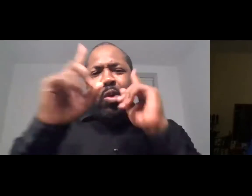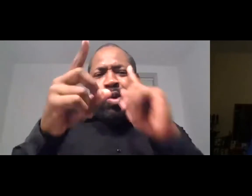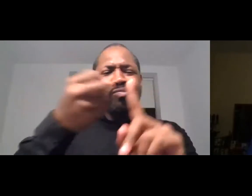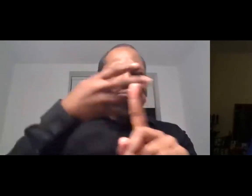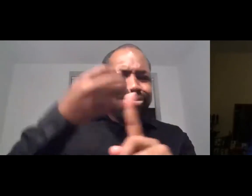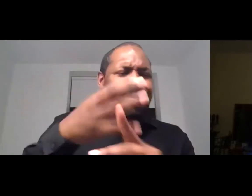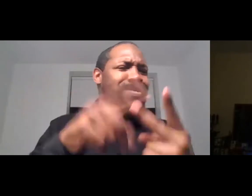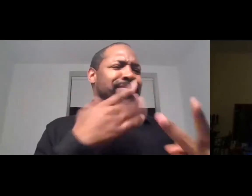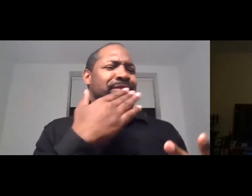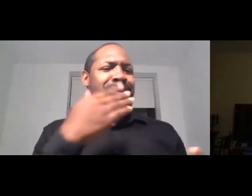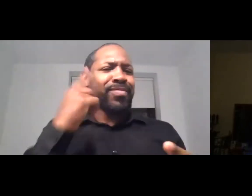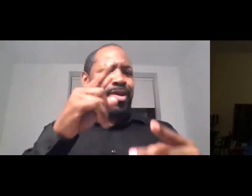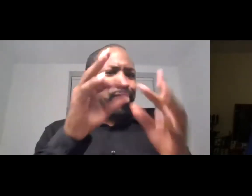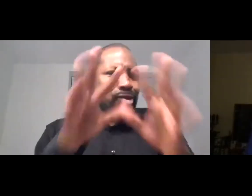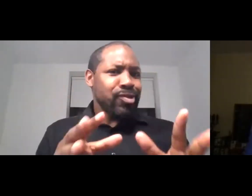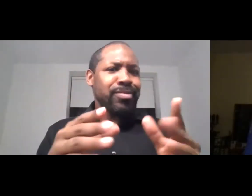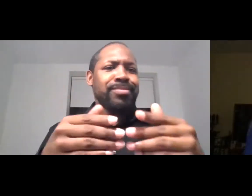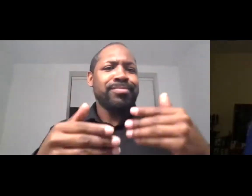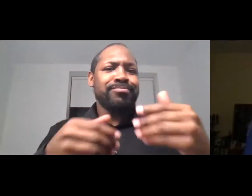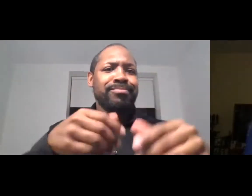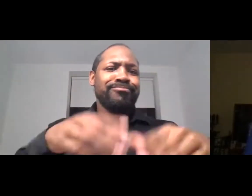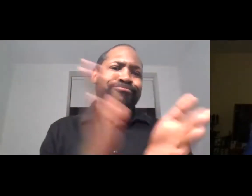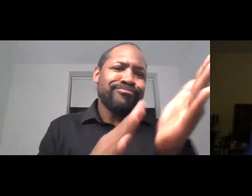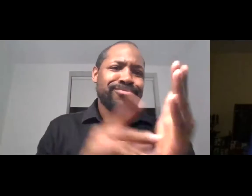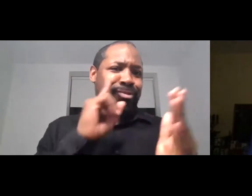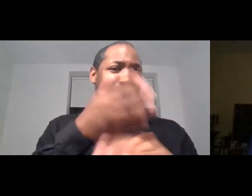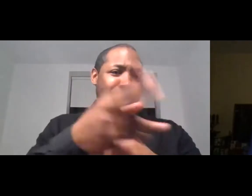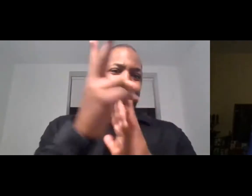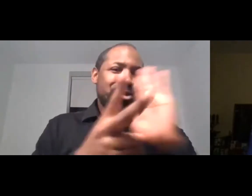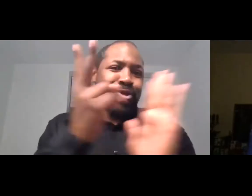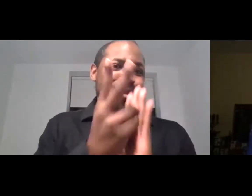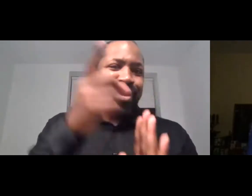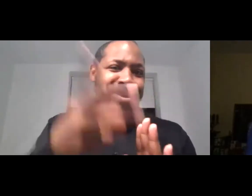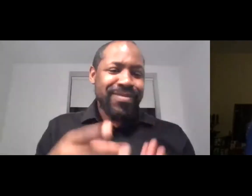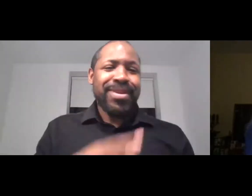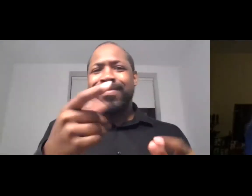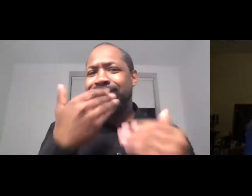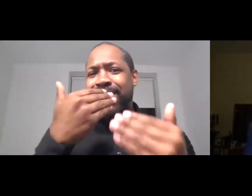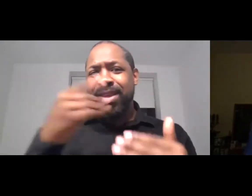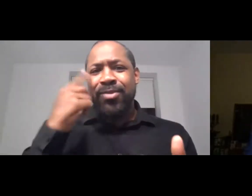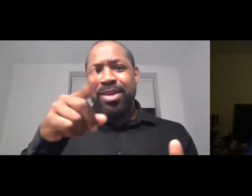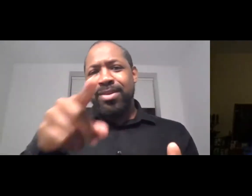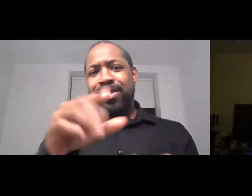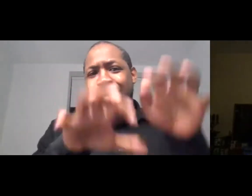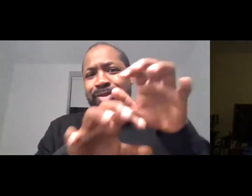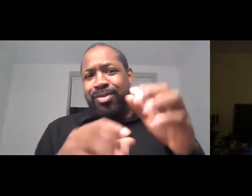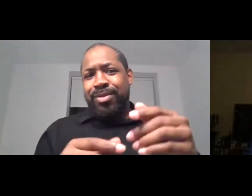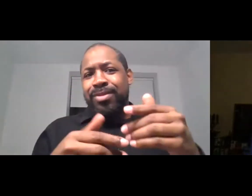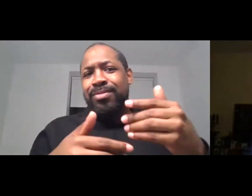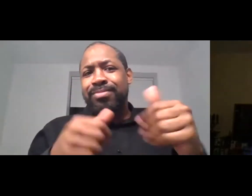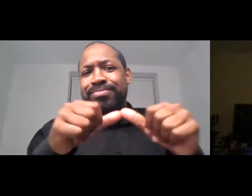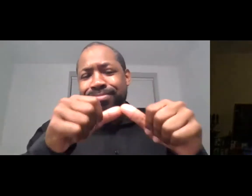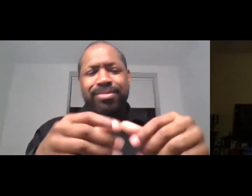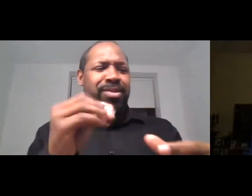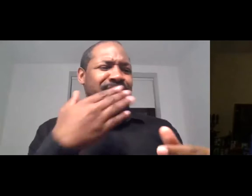history of their departments and what the roles and responsibilities were for, and thank you for the interpreters. I know it was a really long